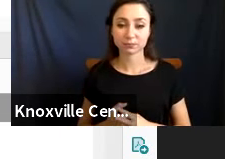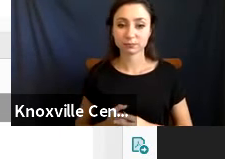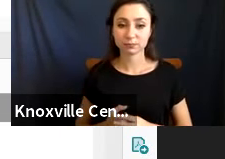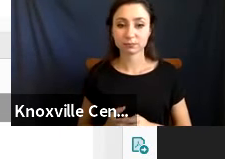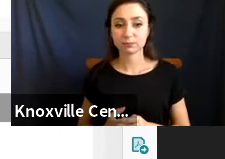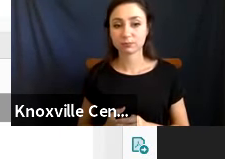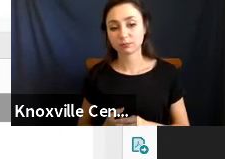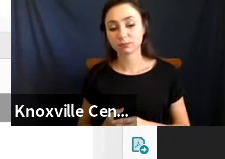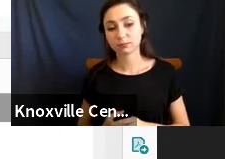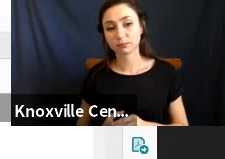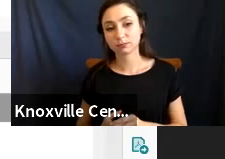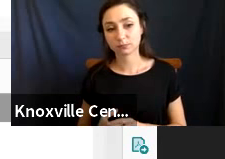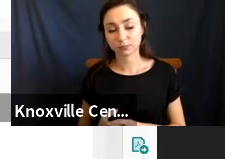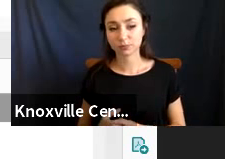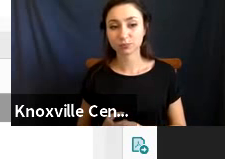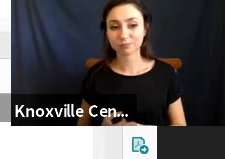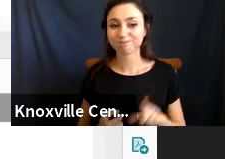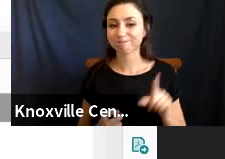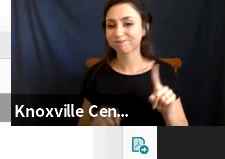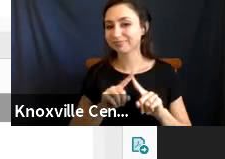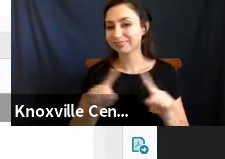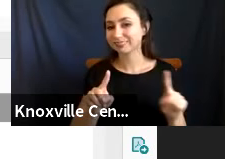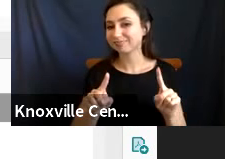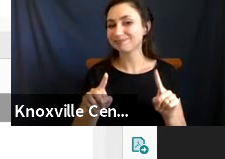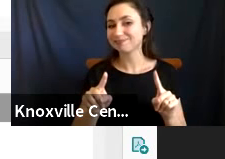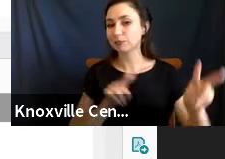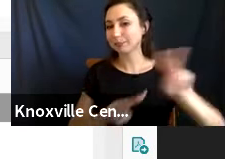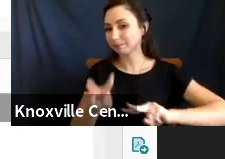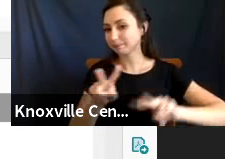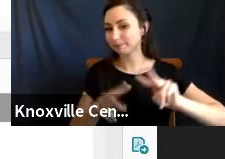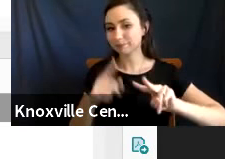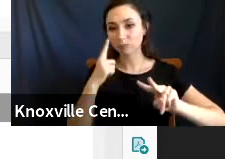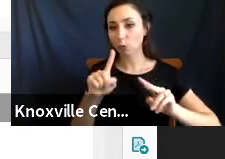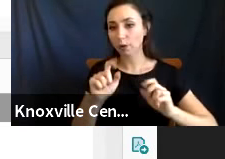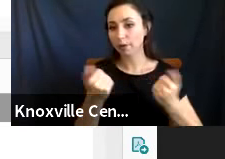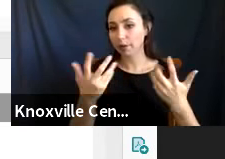And this just gives you another view of those recovered.